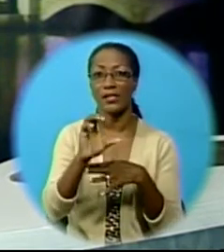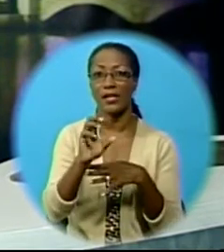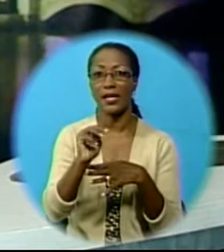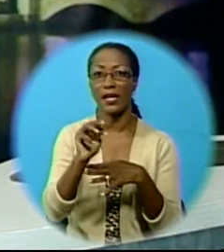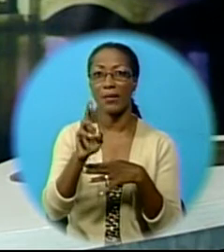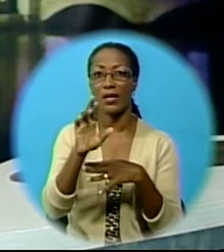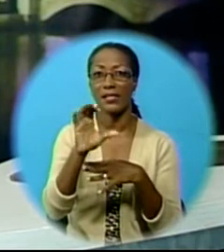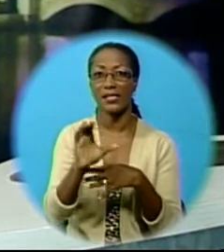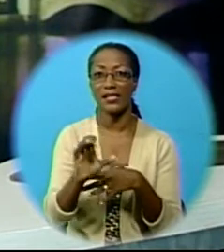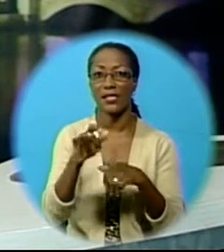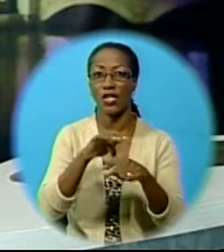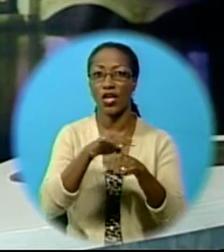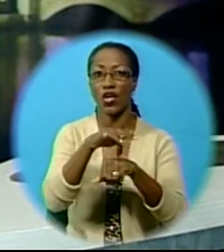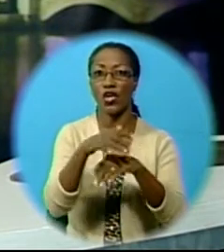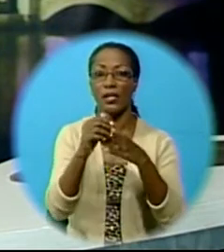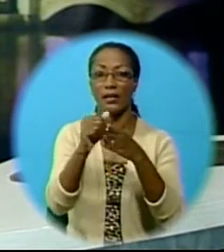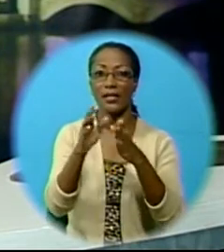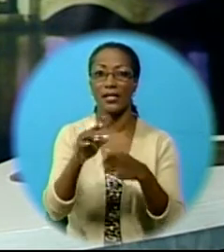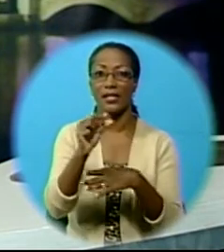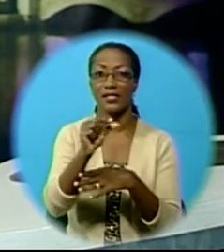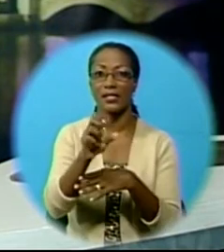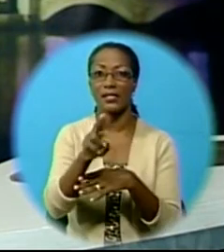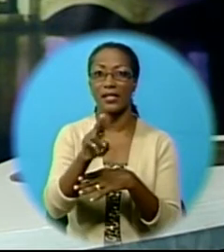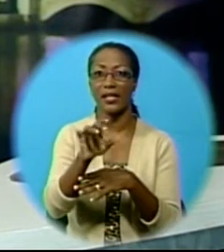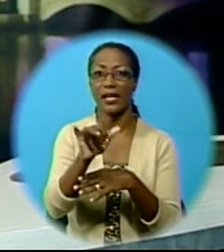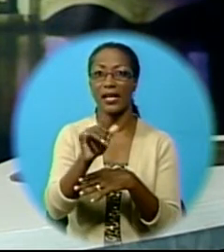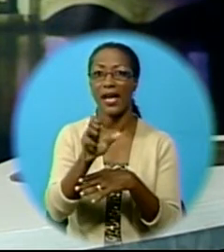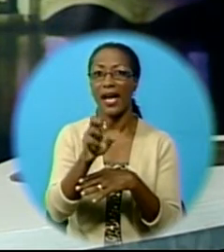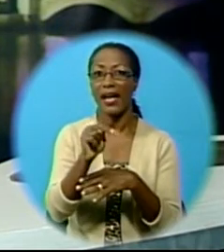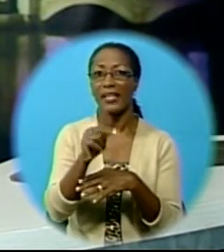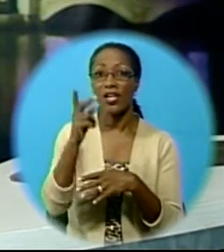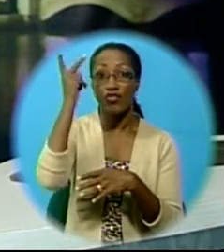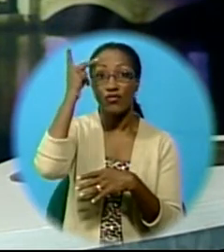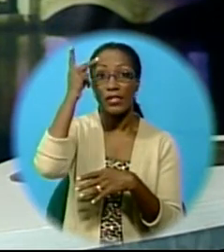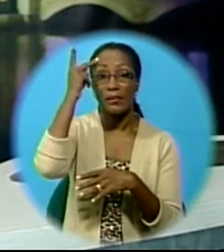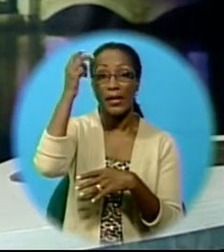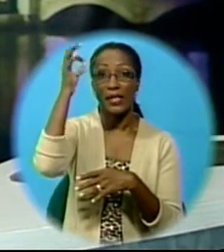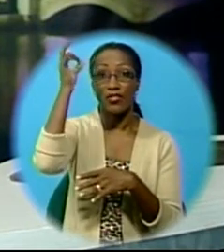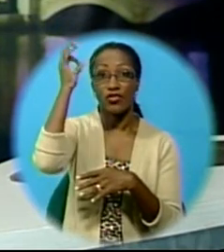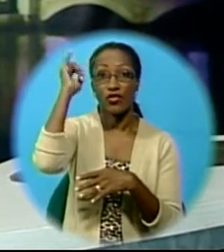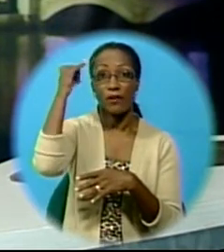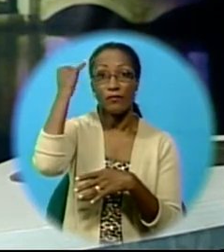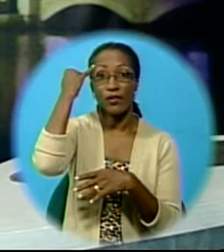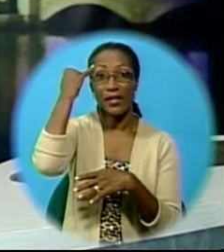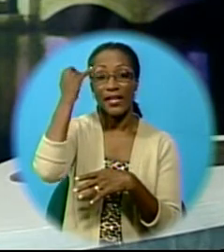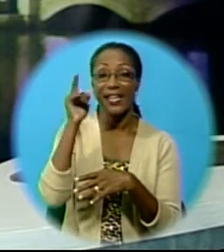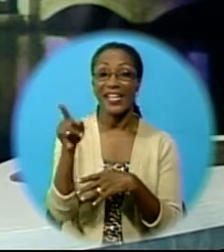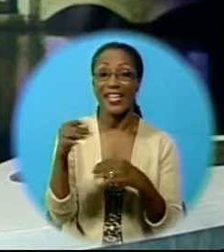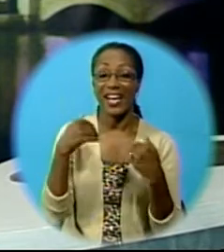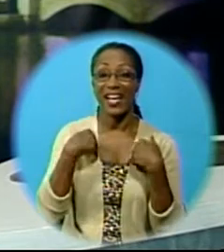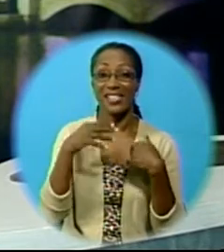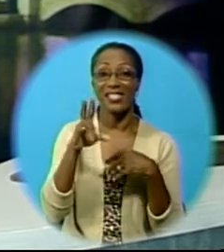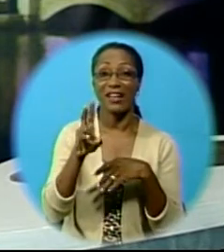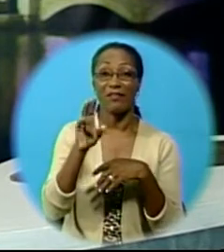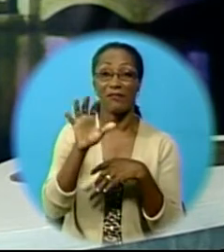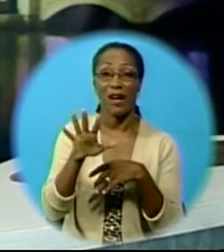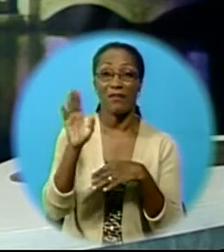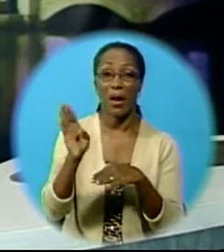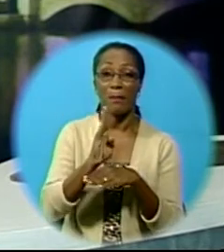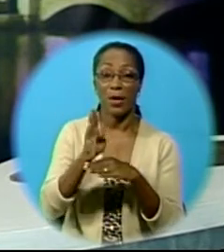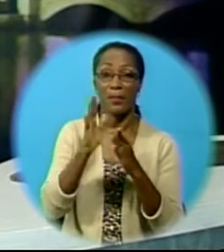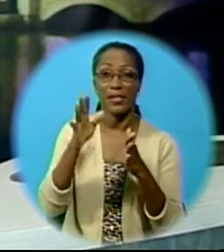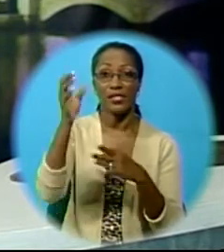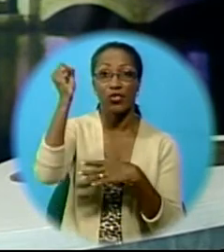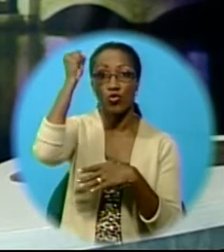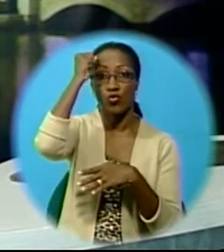leader is Guyana's Kristen Jeffrey, who made a sweep of that class's races to rack up 75 points, with Barbadian Stuart